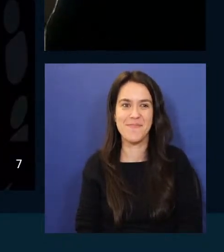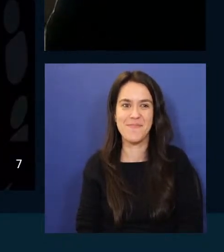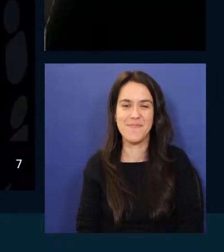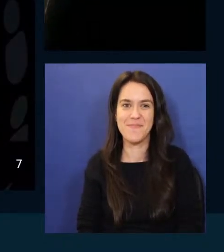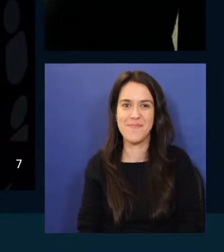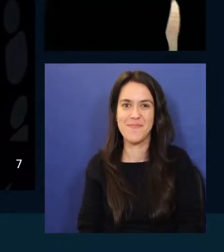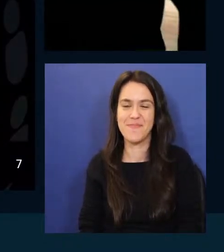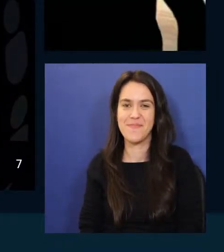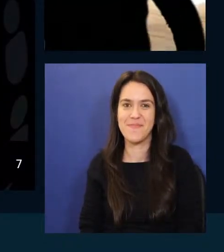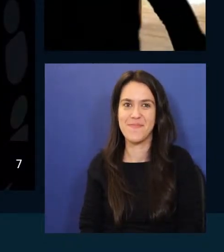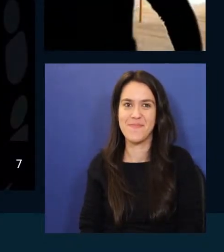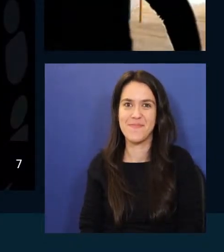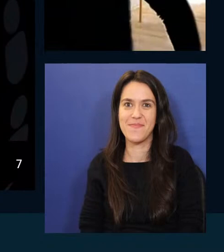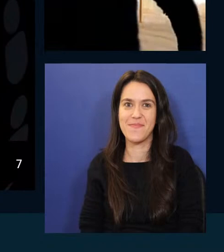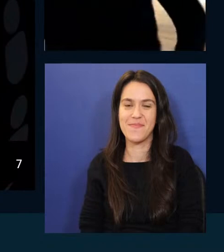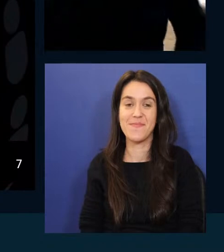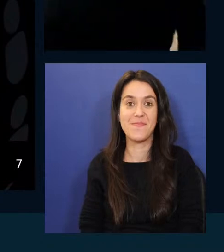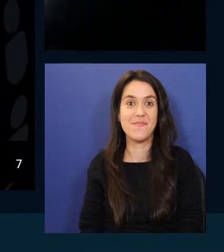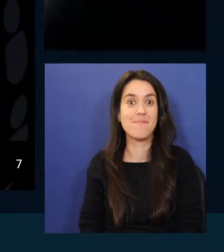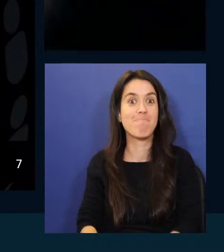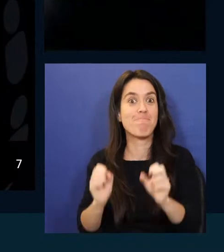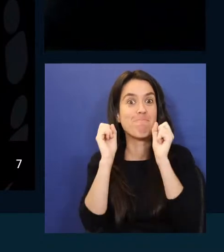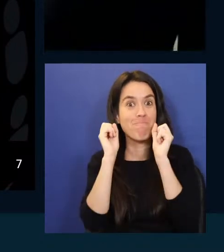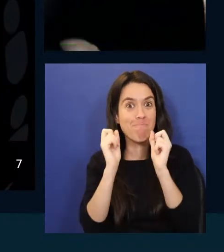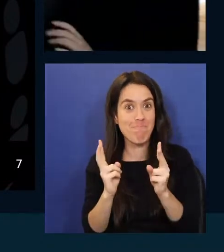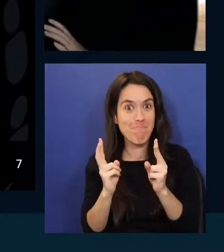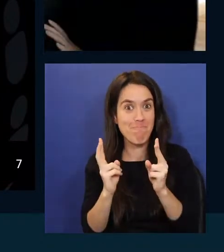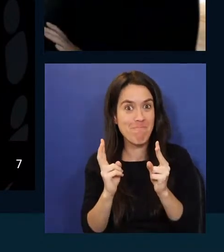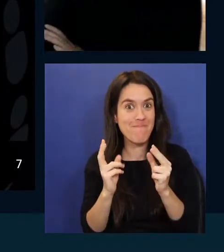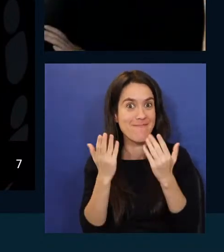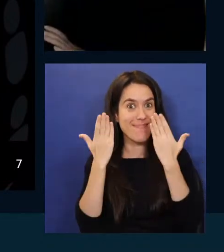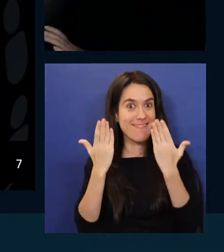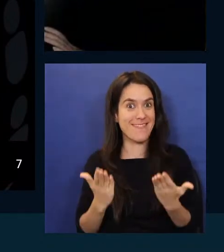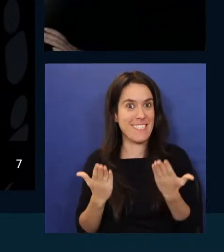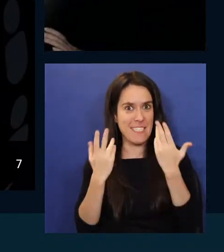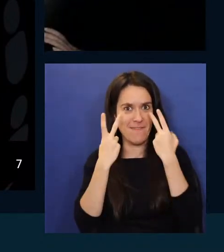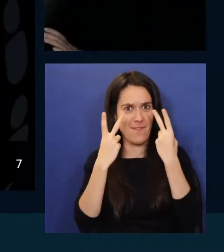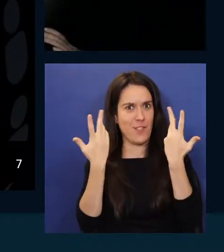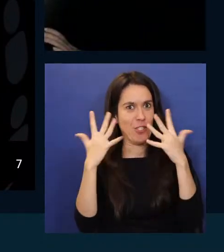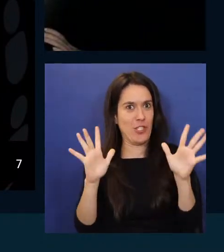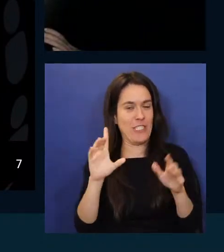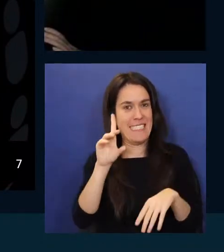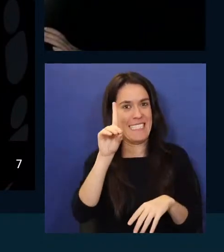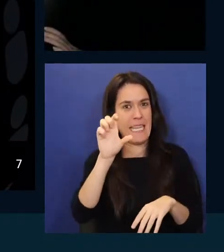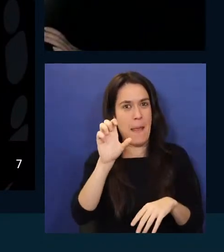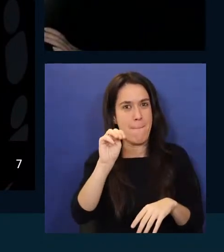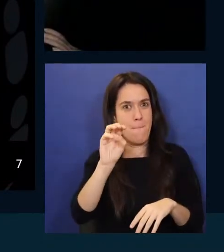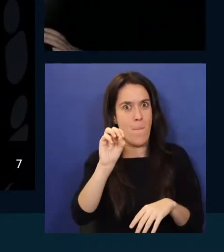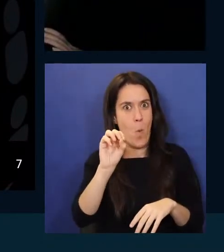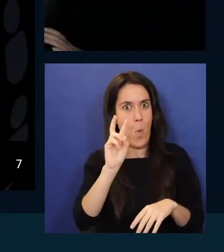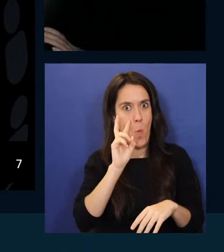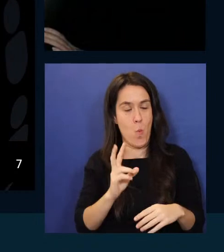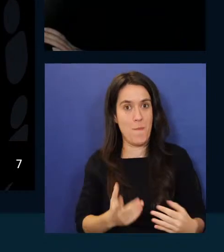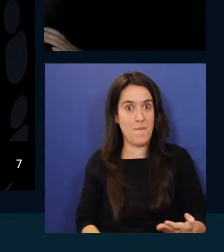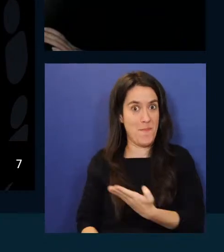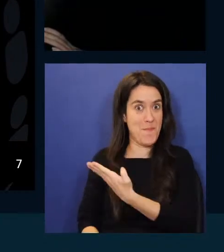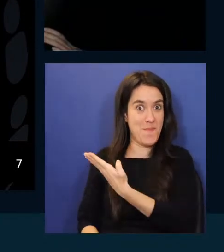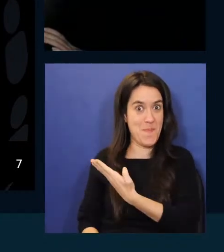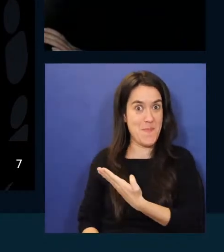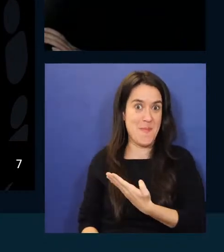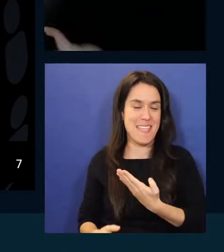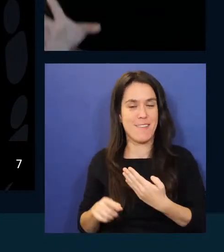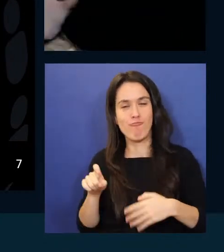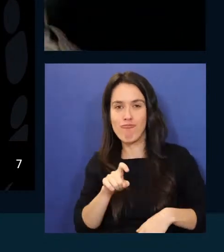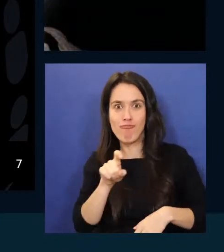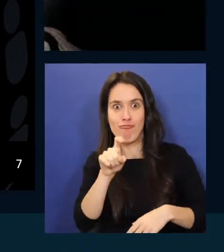Okay, so now that we have explored the Power BI plus Teams experience, I'm going to